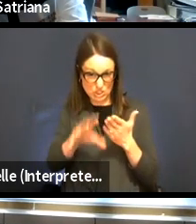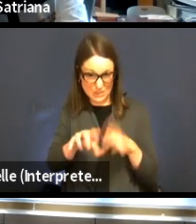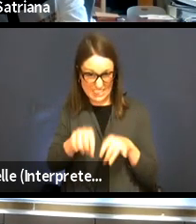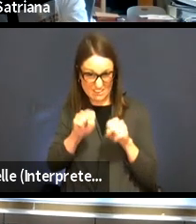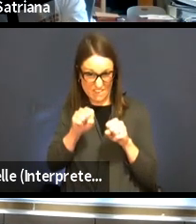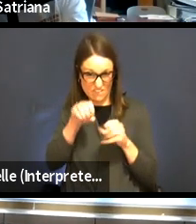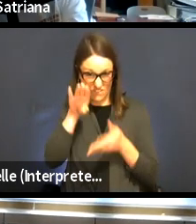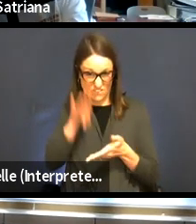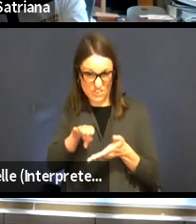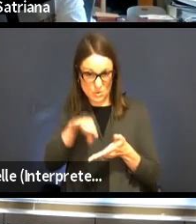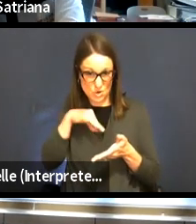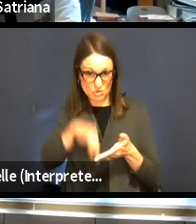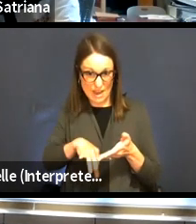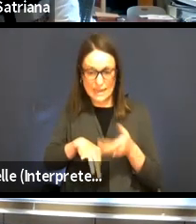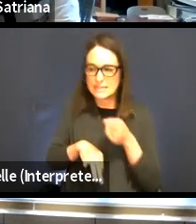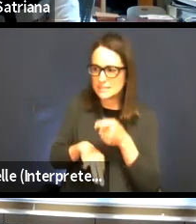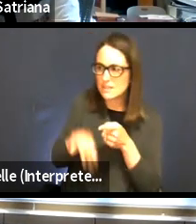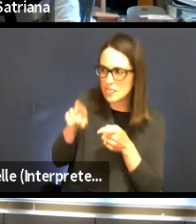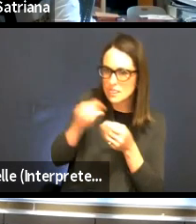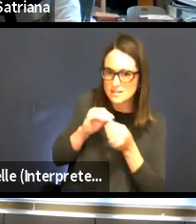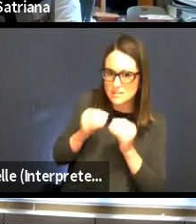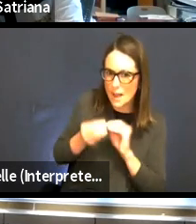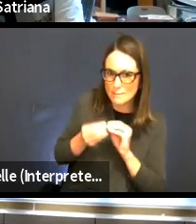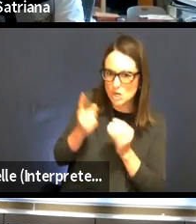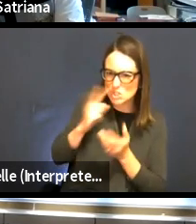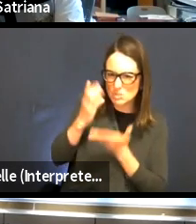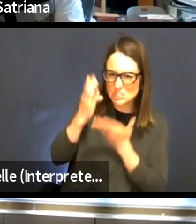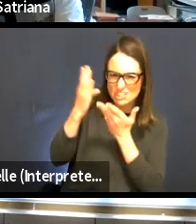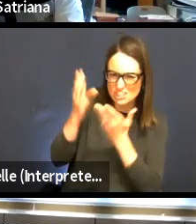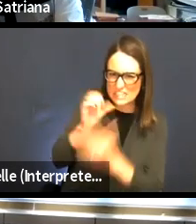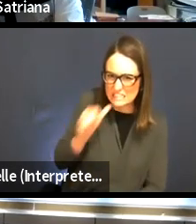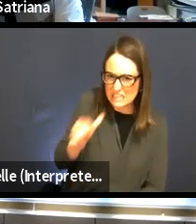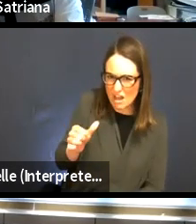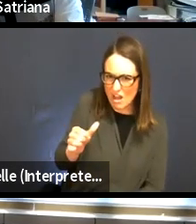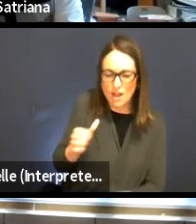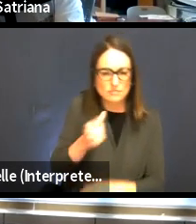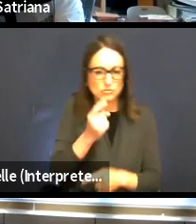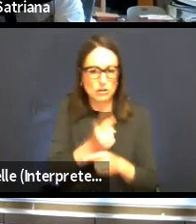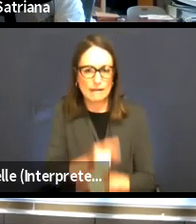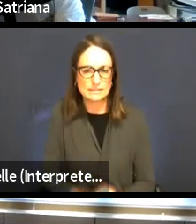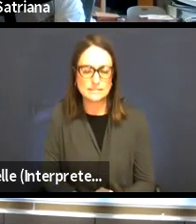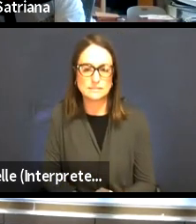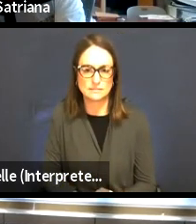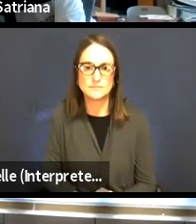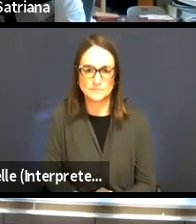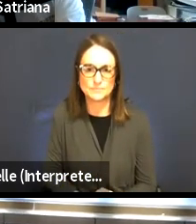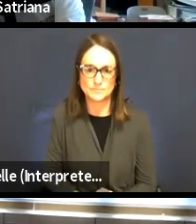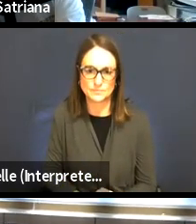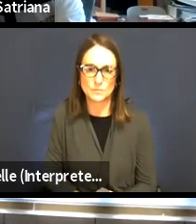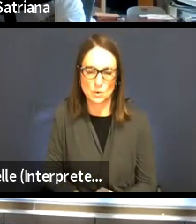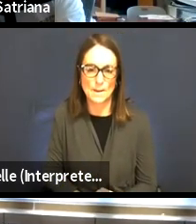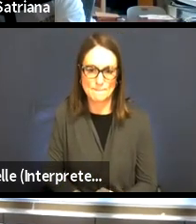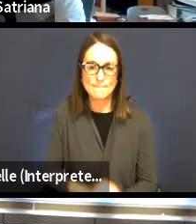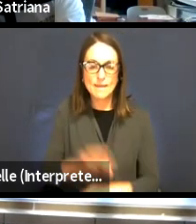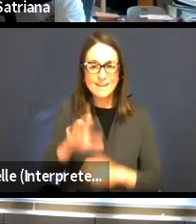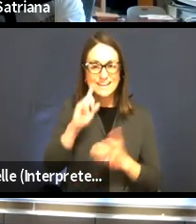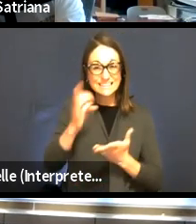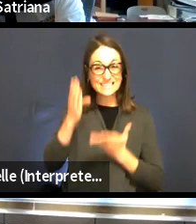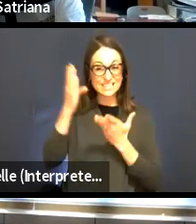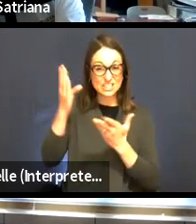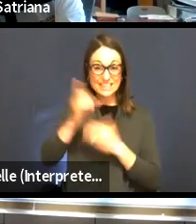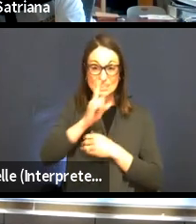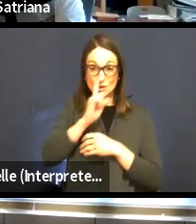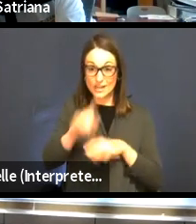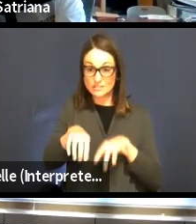Those numbers would suggest they aren't. Correct. Right? Yeah. It would suggest they're actually